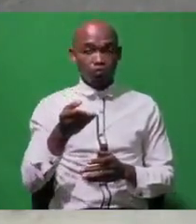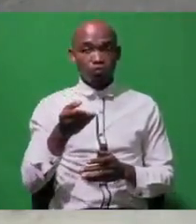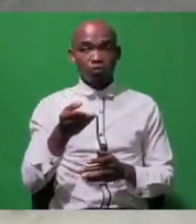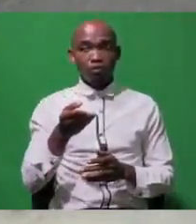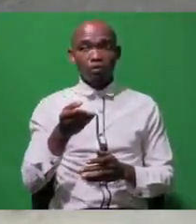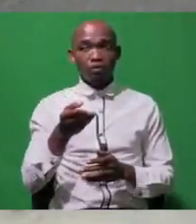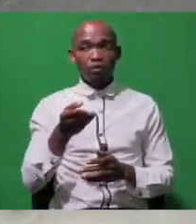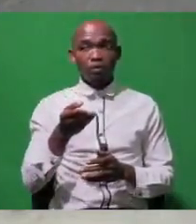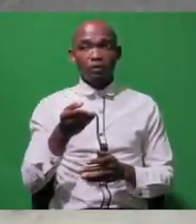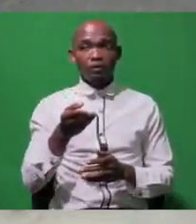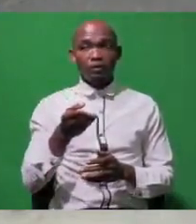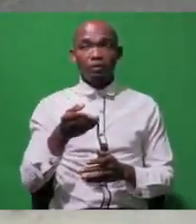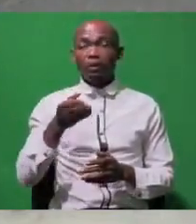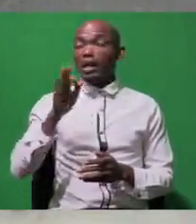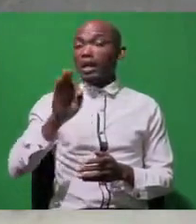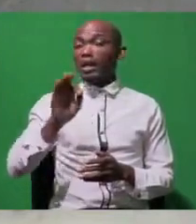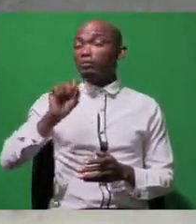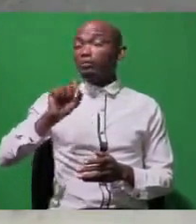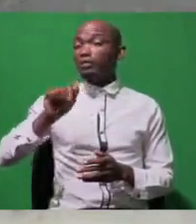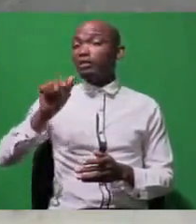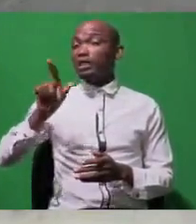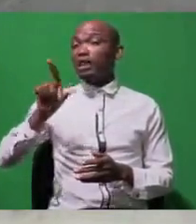Found a F. Salom.